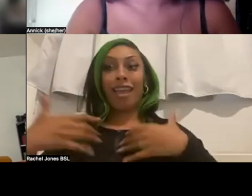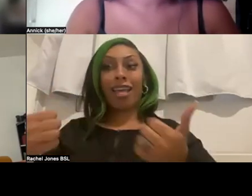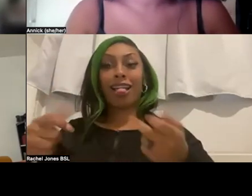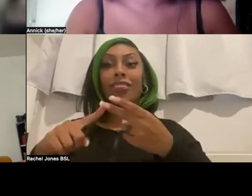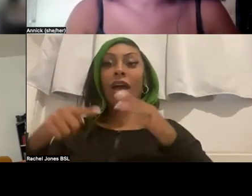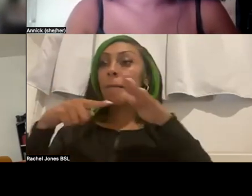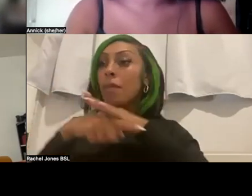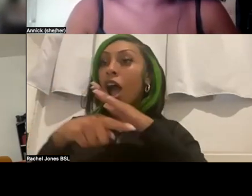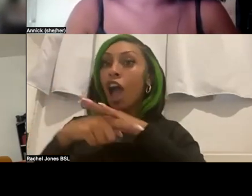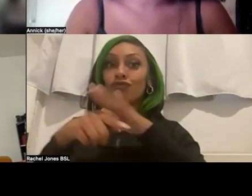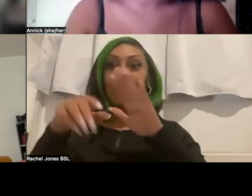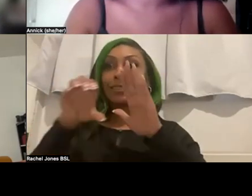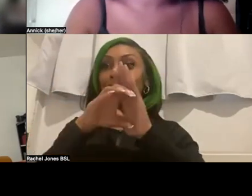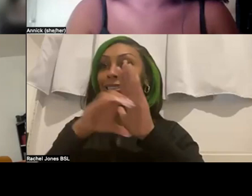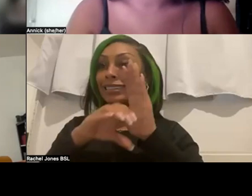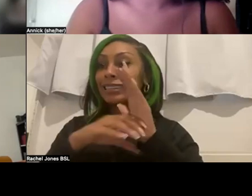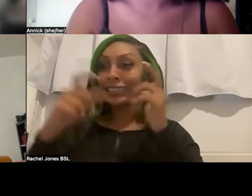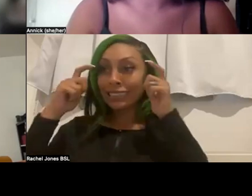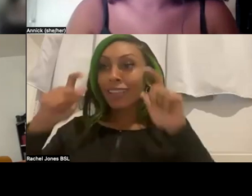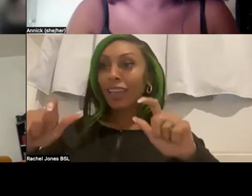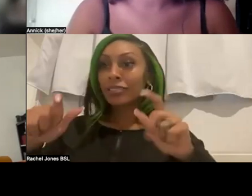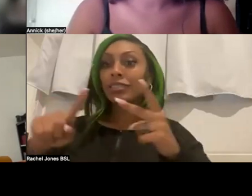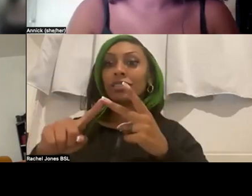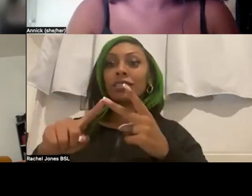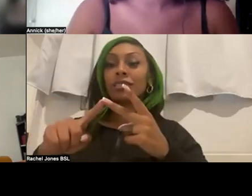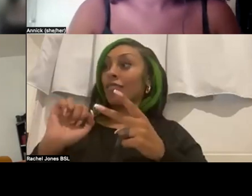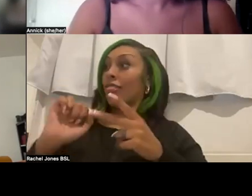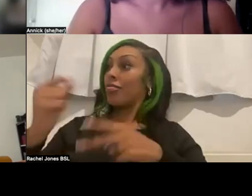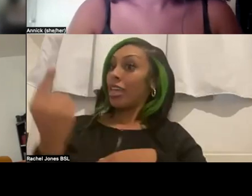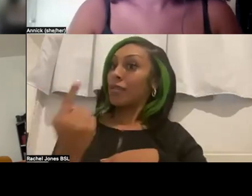status of the people and their families or them, for themselves, etc.